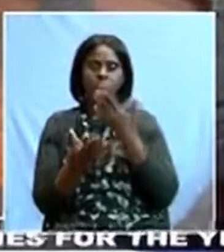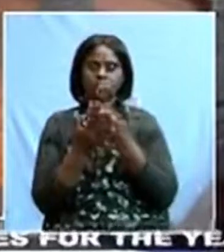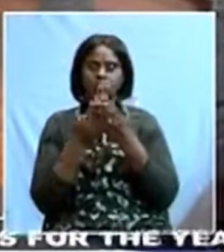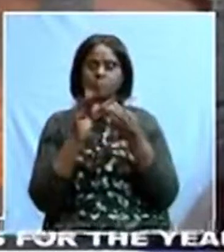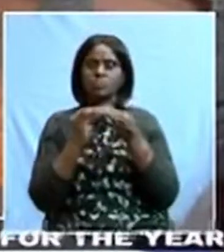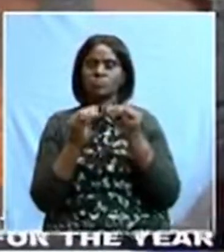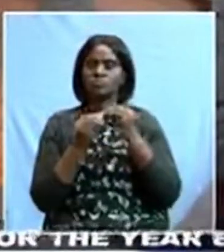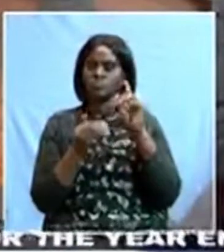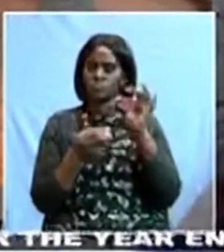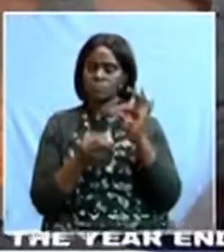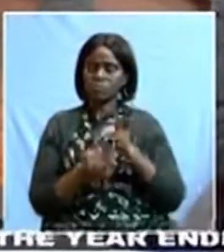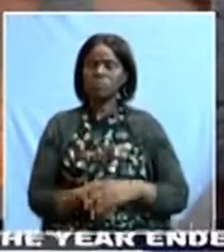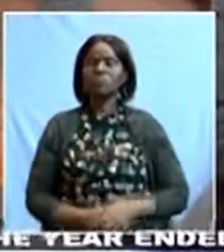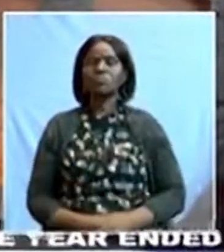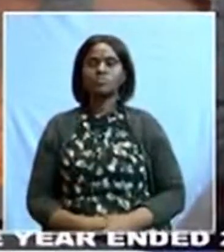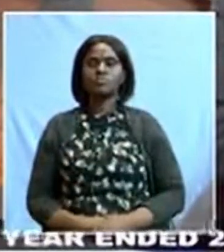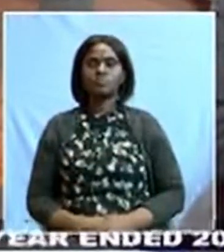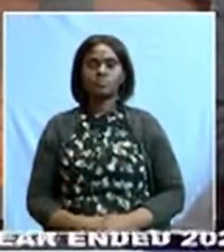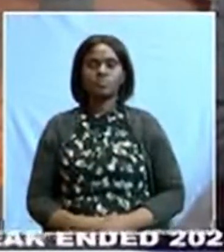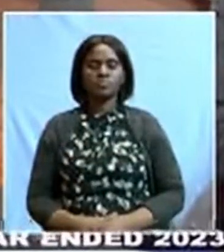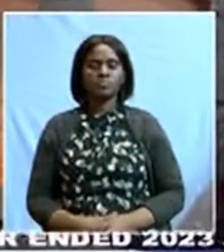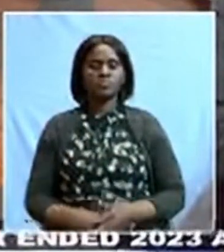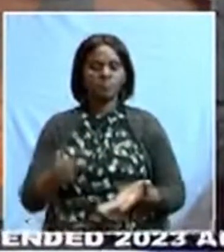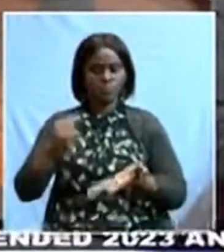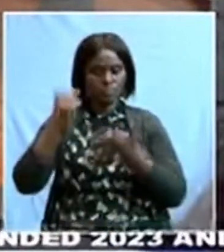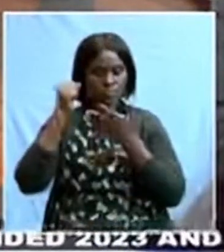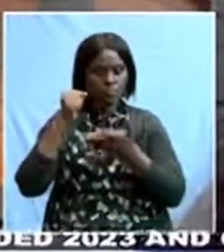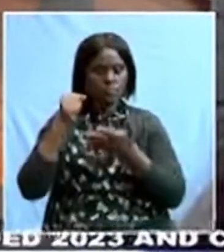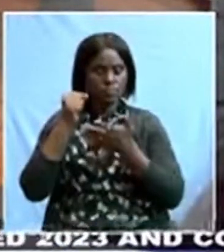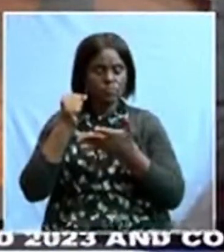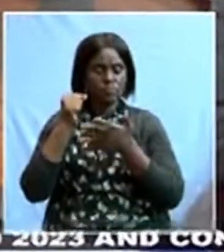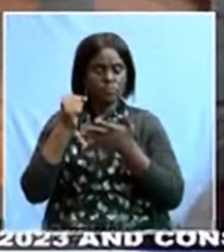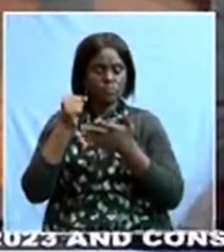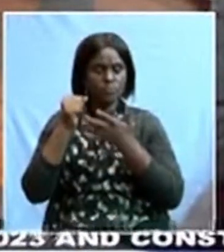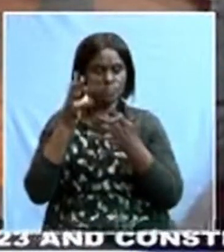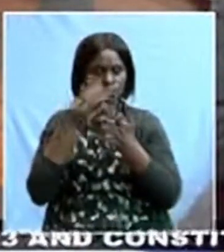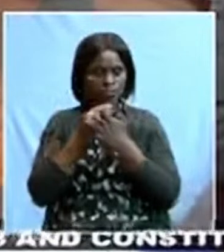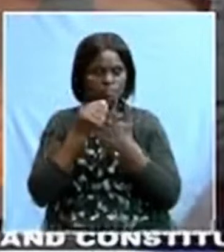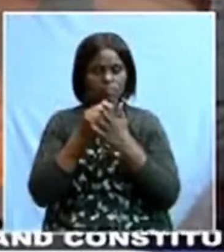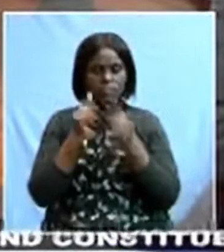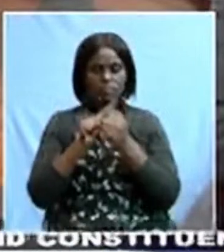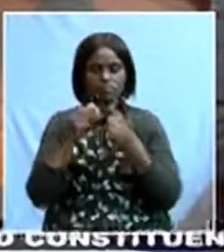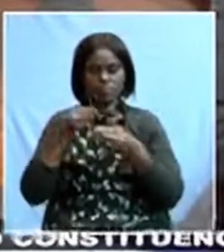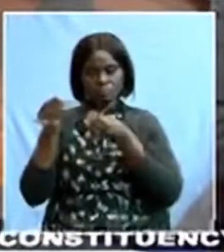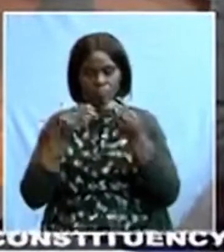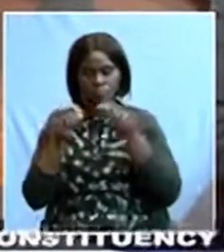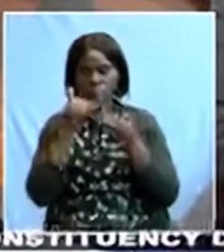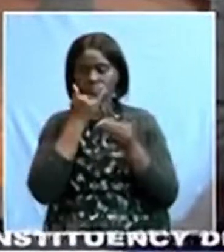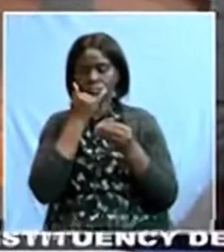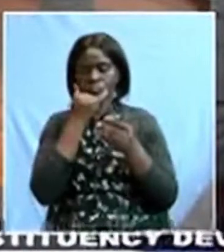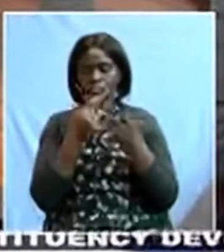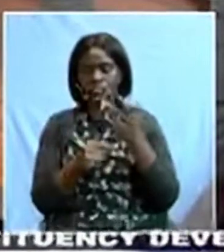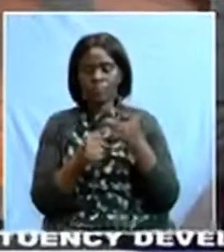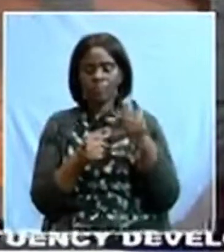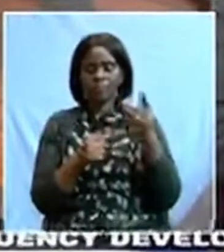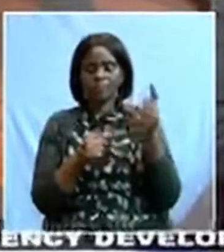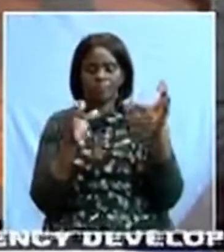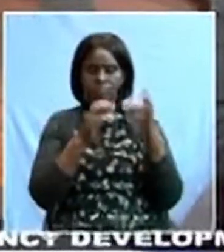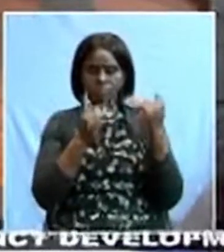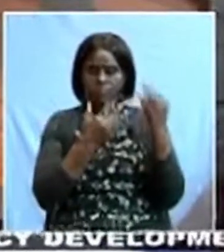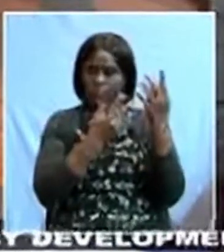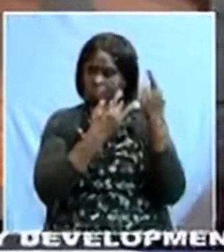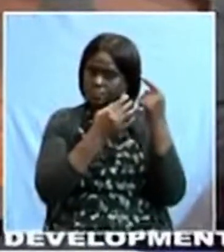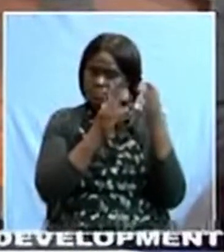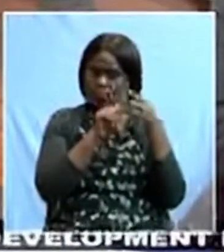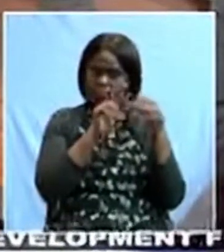9. Then we come to budget funding and expenditure, cause of query. The council wishes